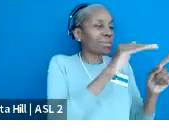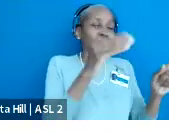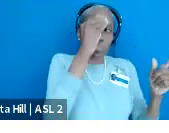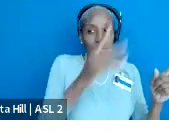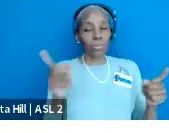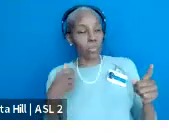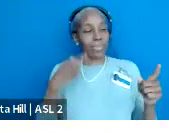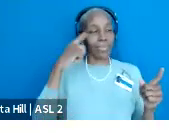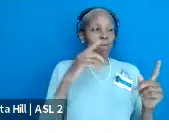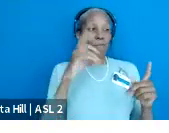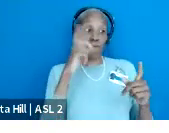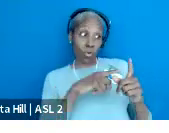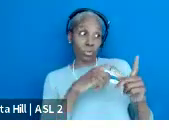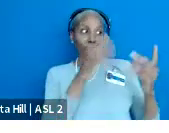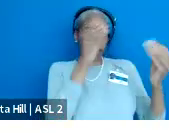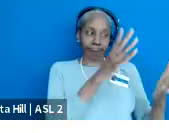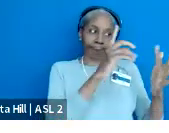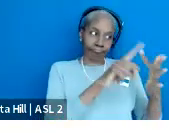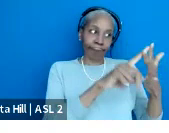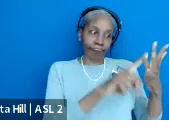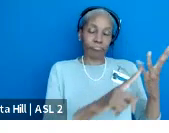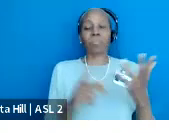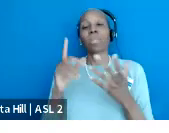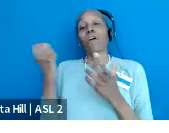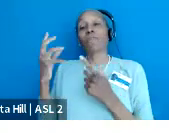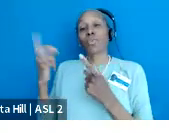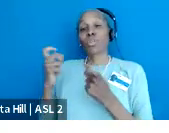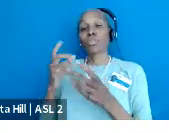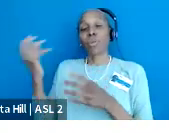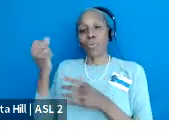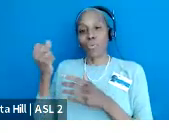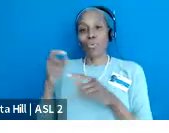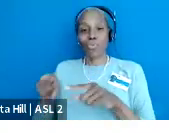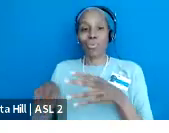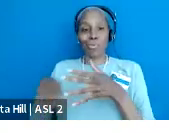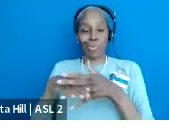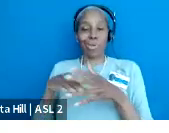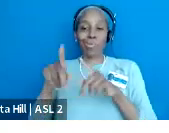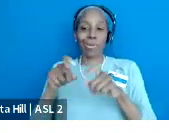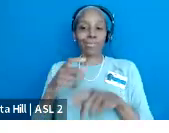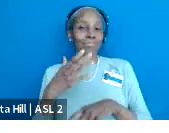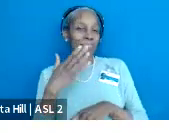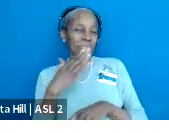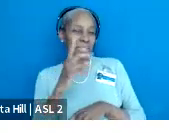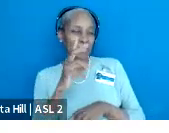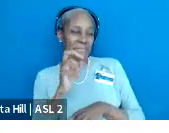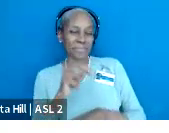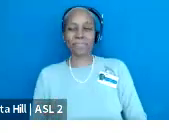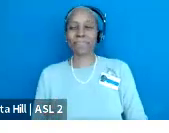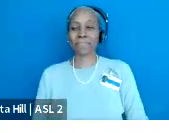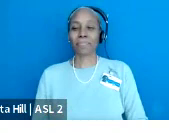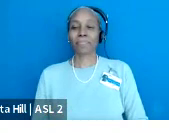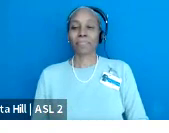case. Okay, thank you. There's a couple more questions, but I'll ask them at the next break. Thanks, Devin.